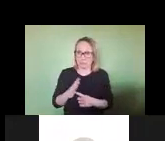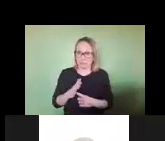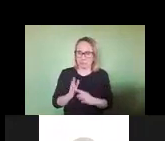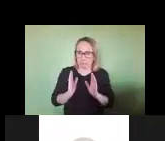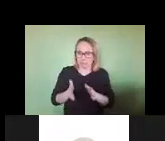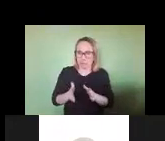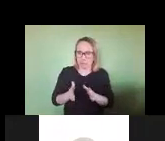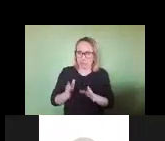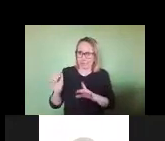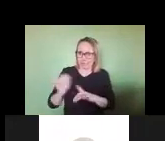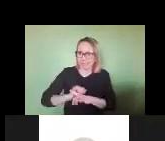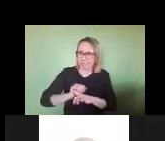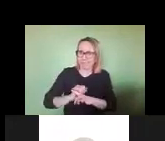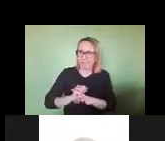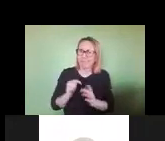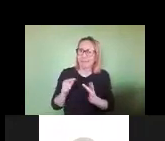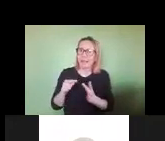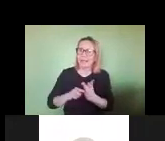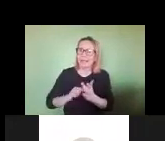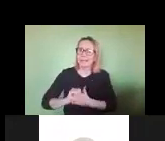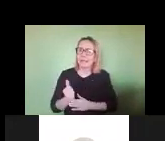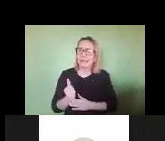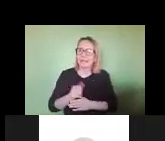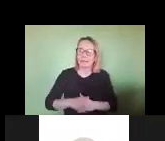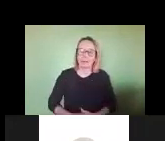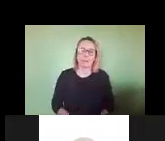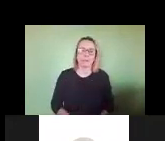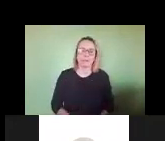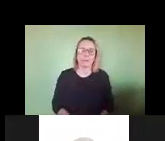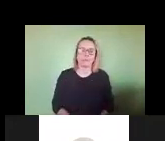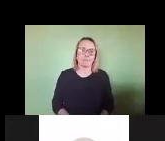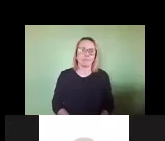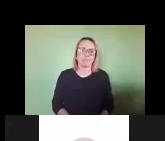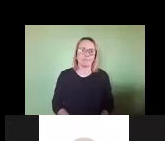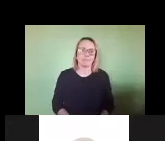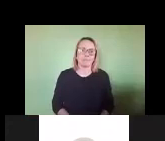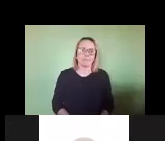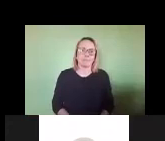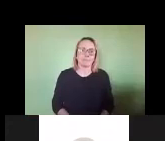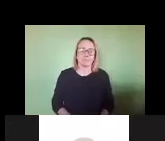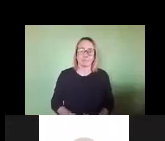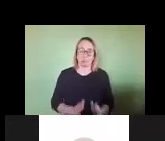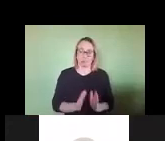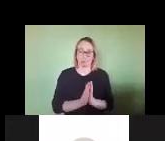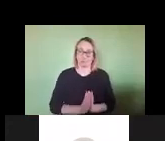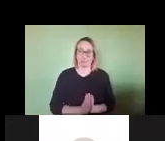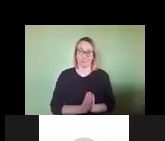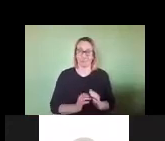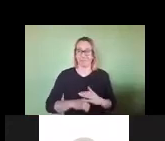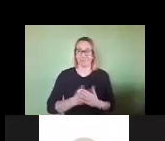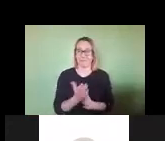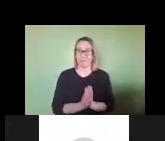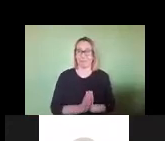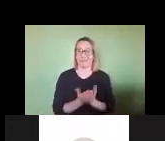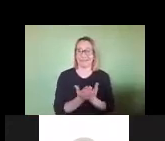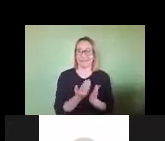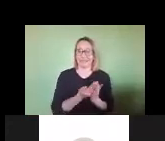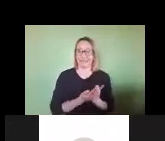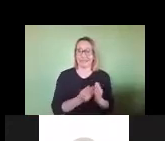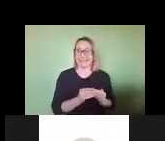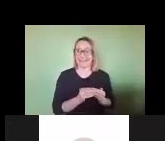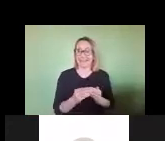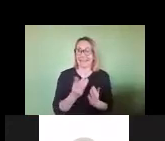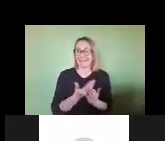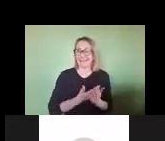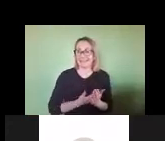part of the community living worker role. We've developed a set of guides which we continue to develop and